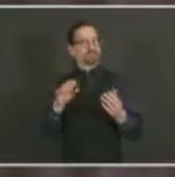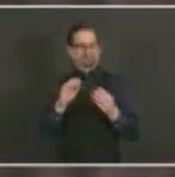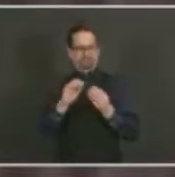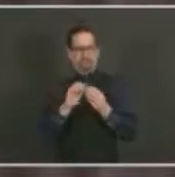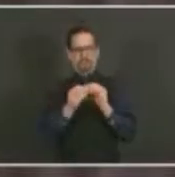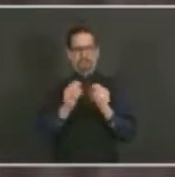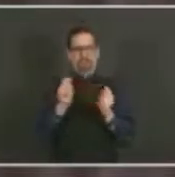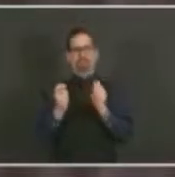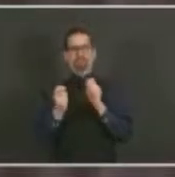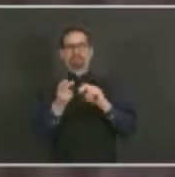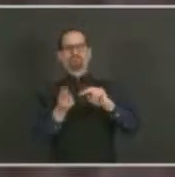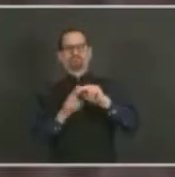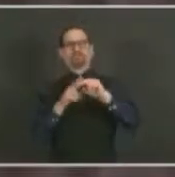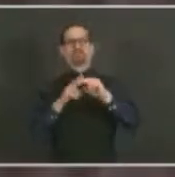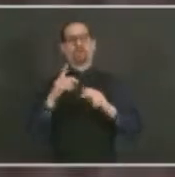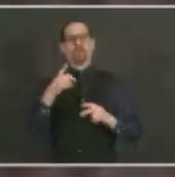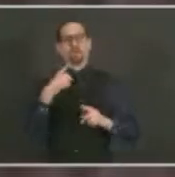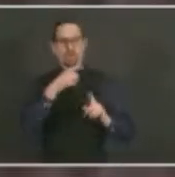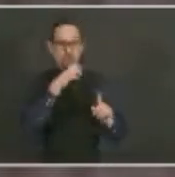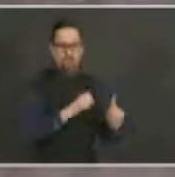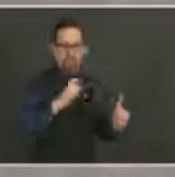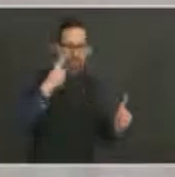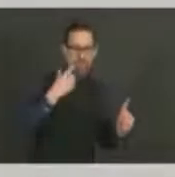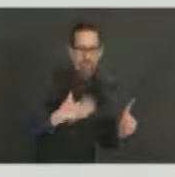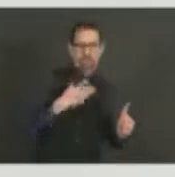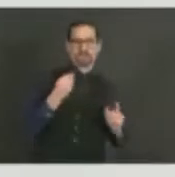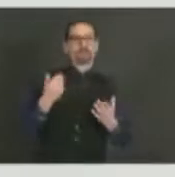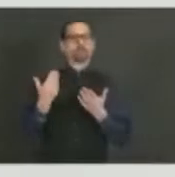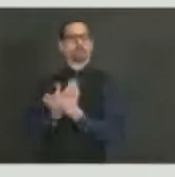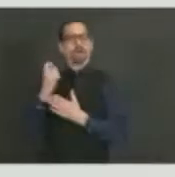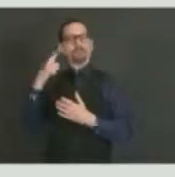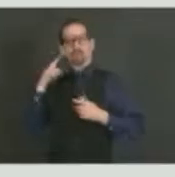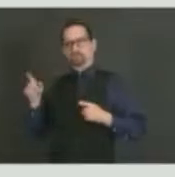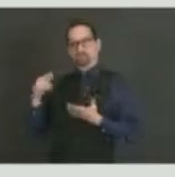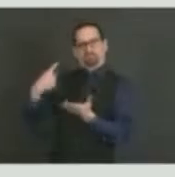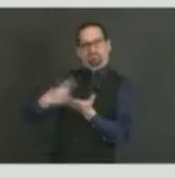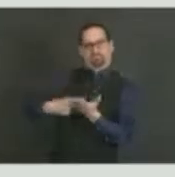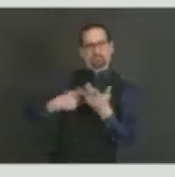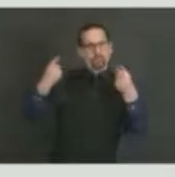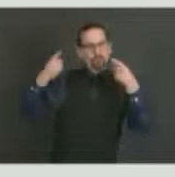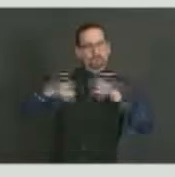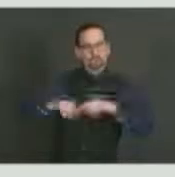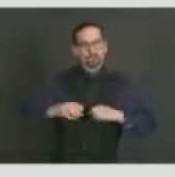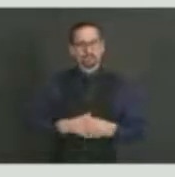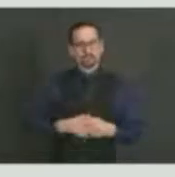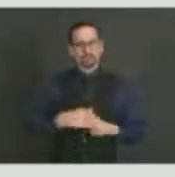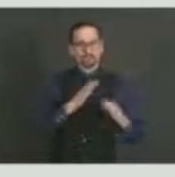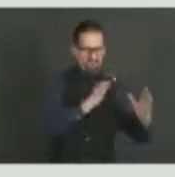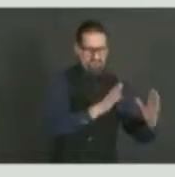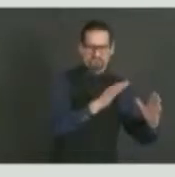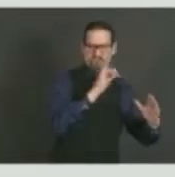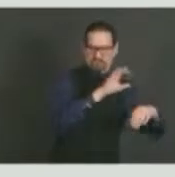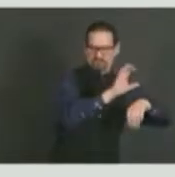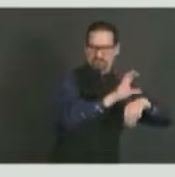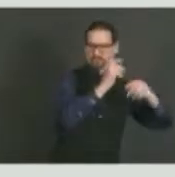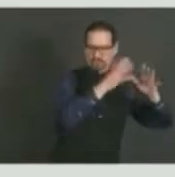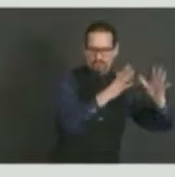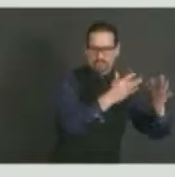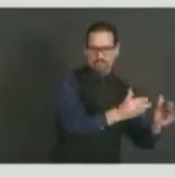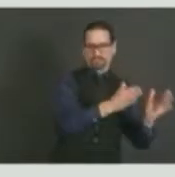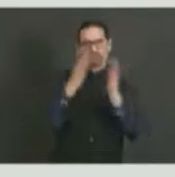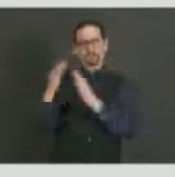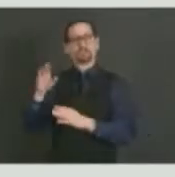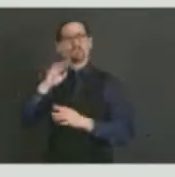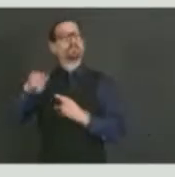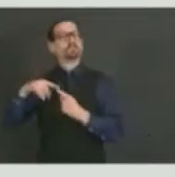that. On bars and bar areas, a couple of things before I get into